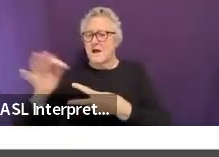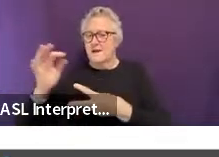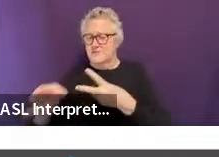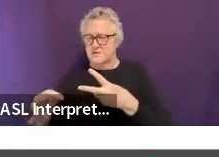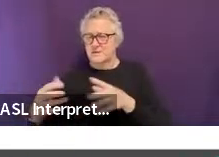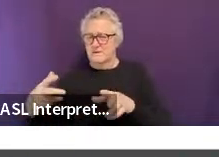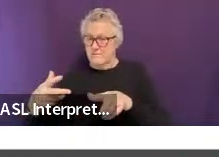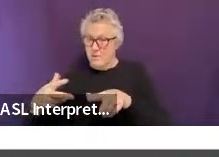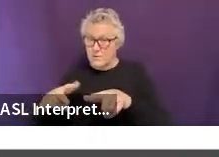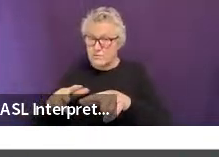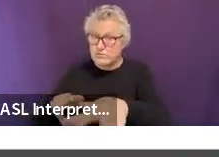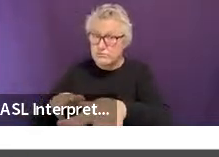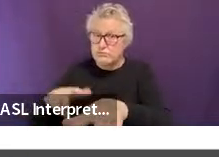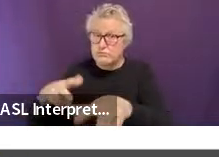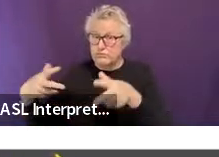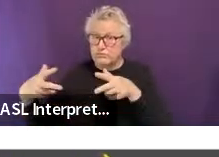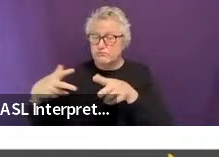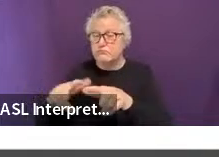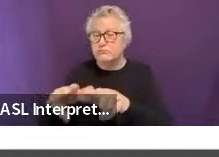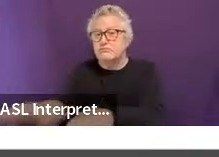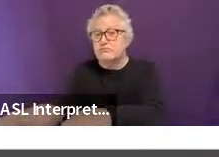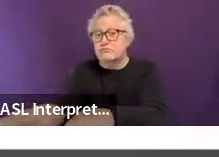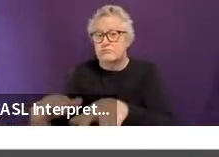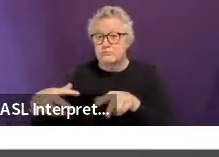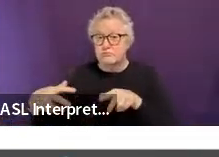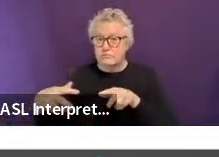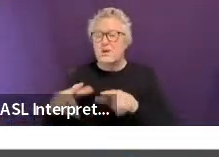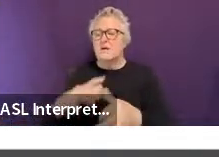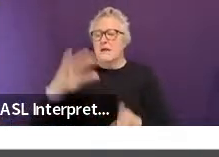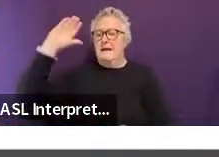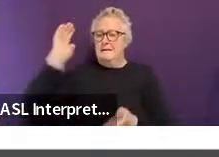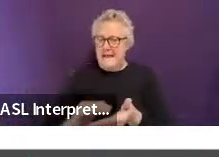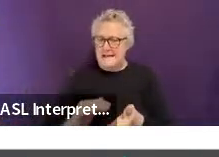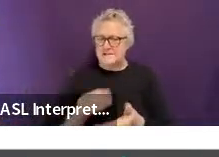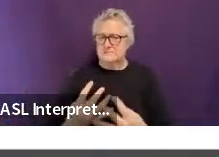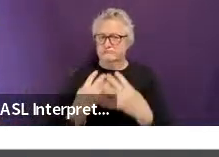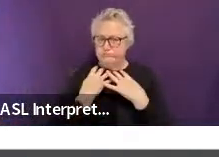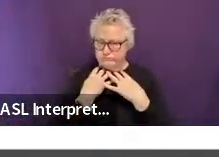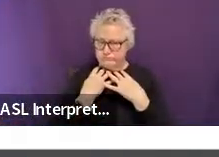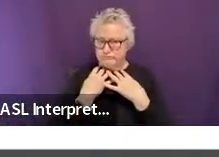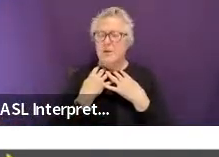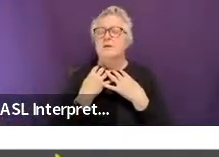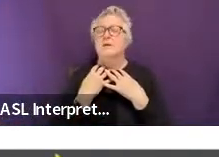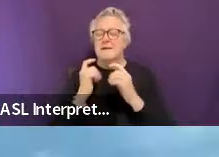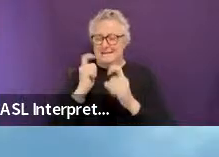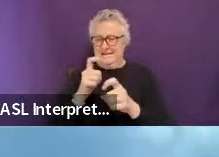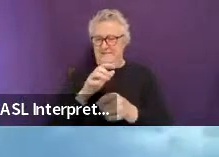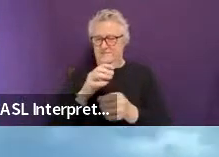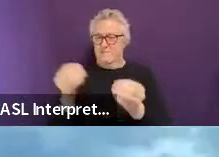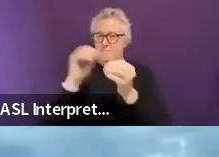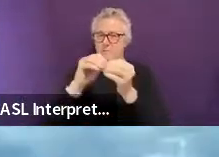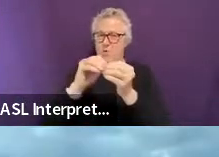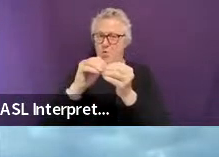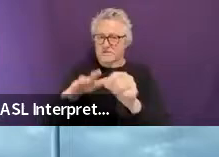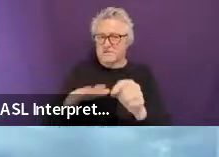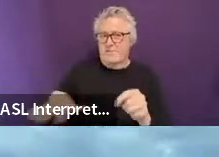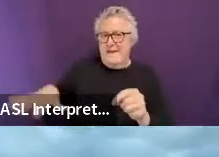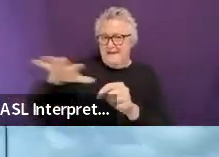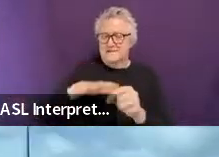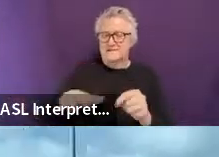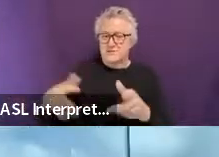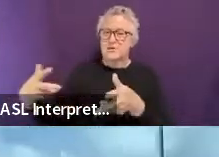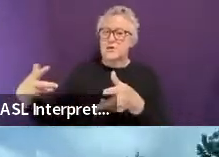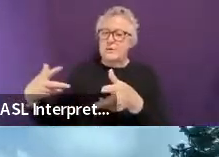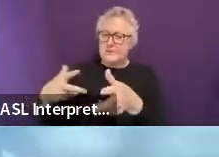additional lane. They are connections that reduce bottlenecks and optimize traffic flow by giving drivers space to merge safely. This allows for more efficient movement